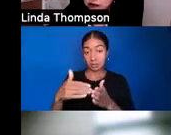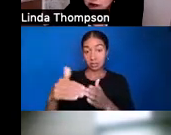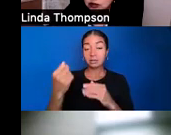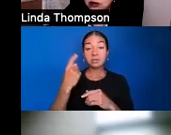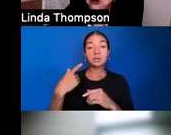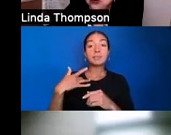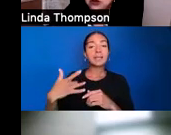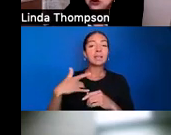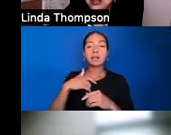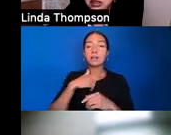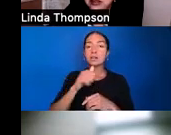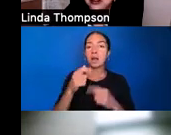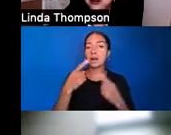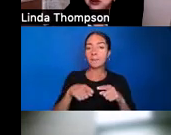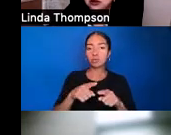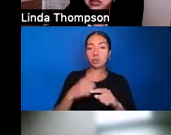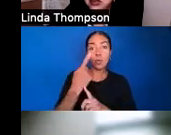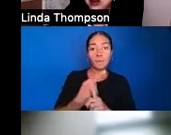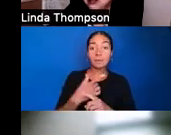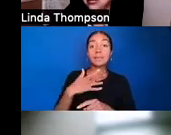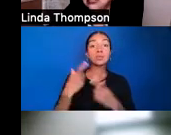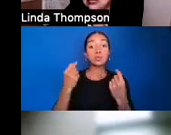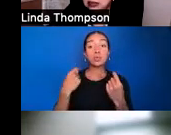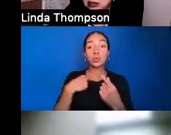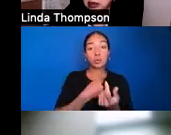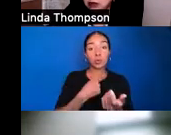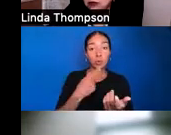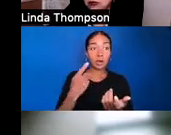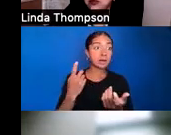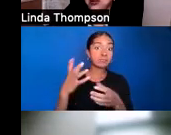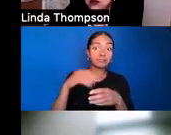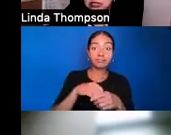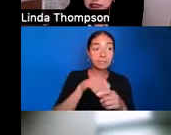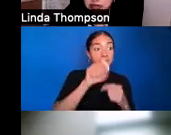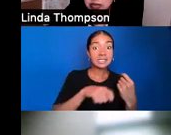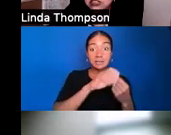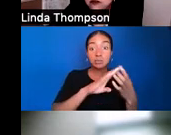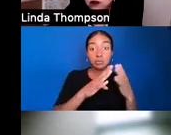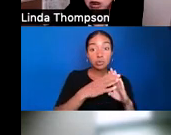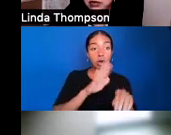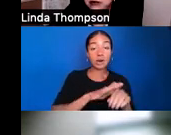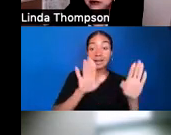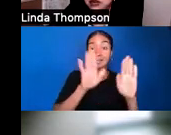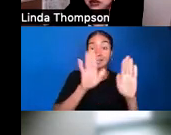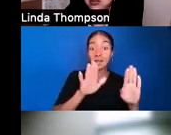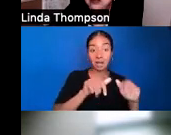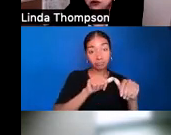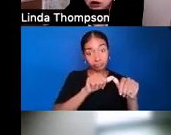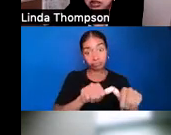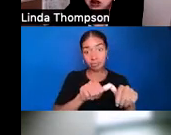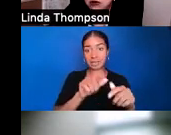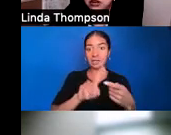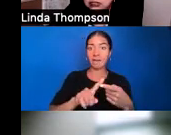time. We would land in a community on like a Sunday, and we stay until Friday, and